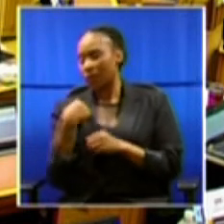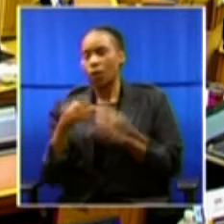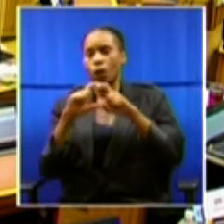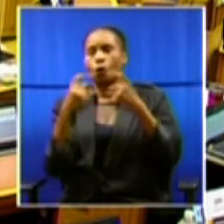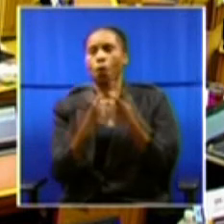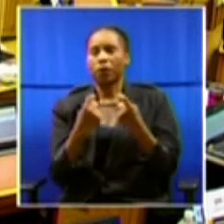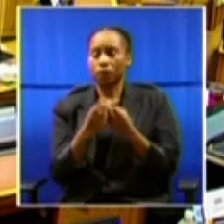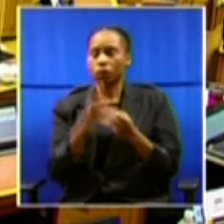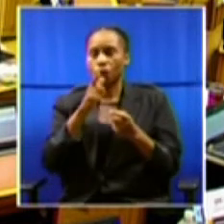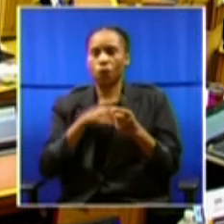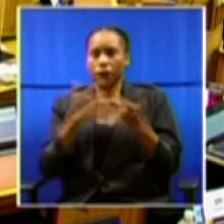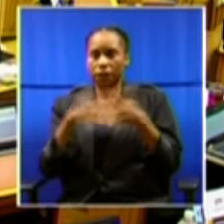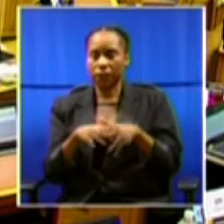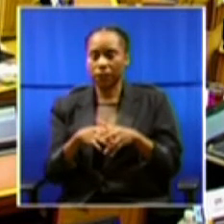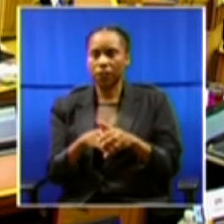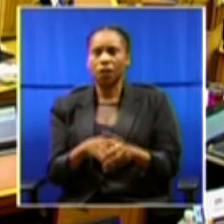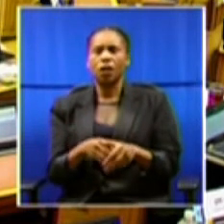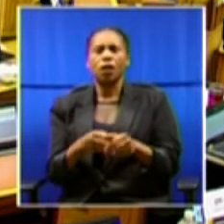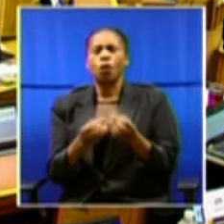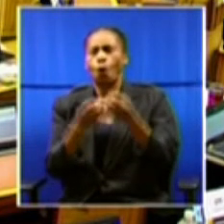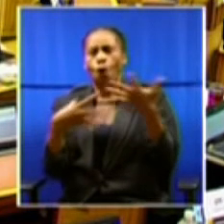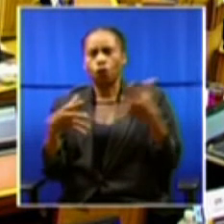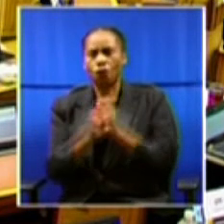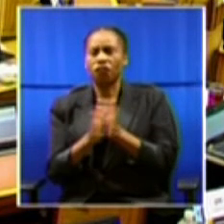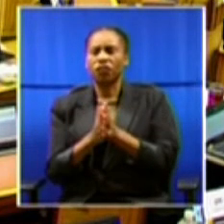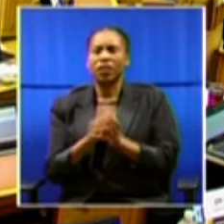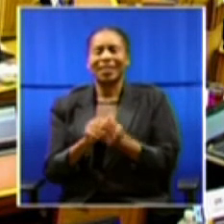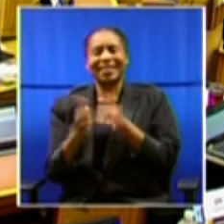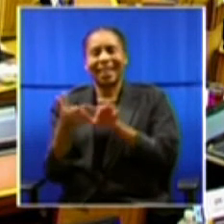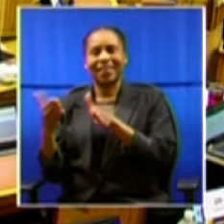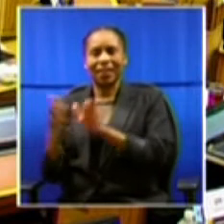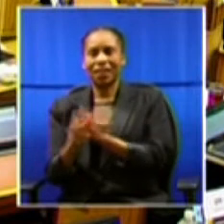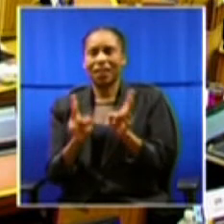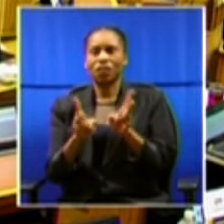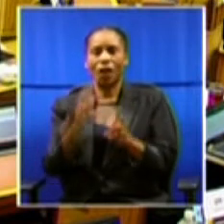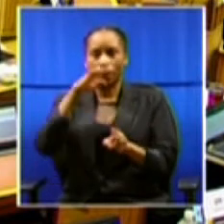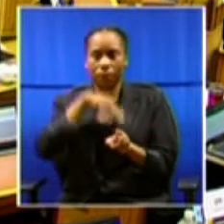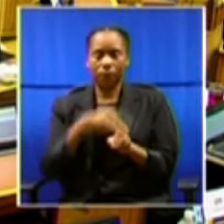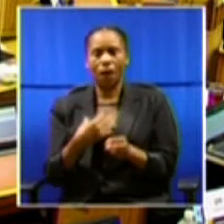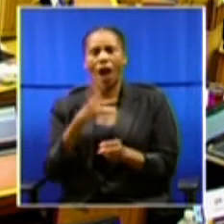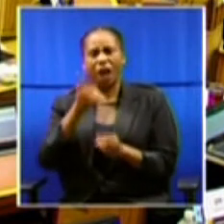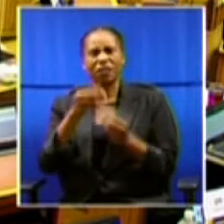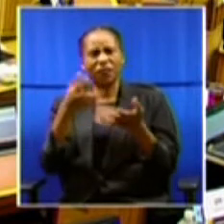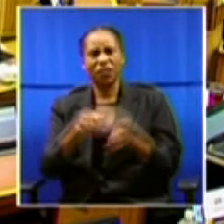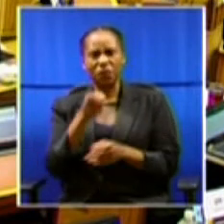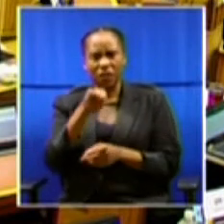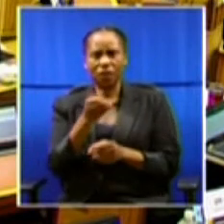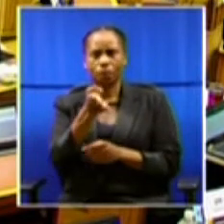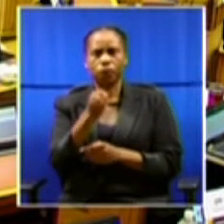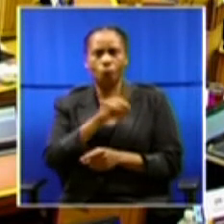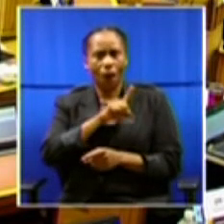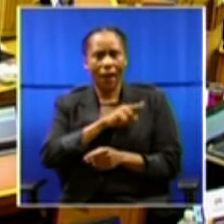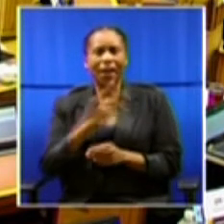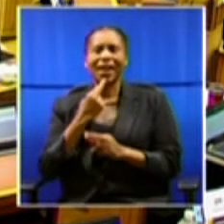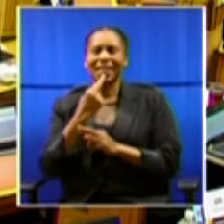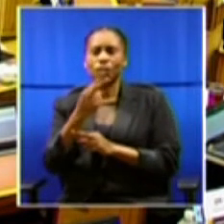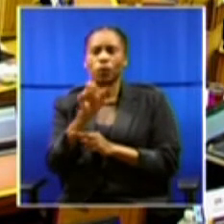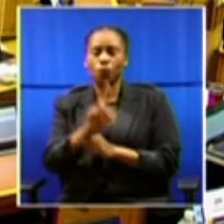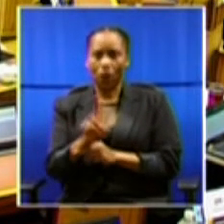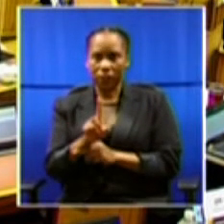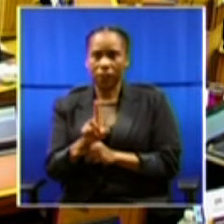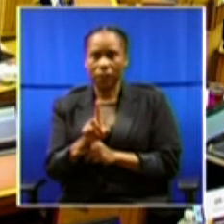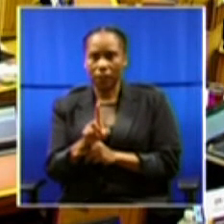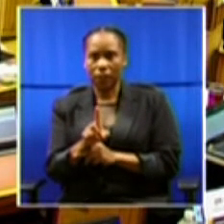numerous unnatural deaths in prisons, and when we asked why there's such, the response was that there were no